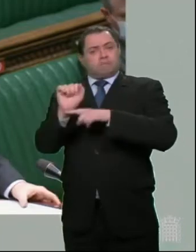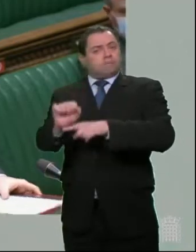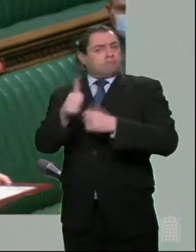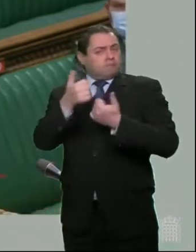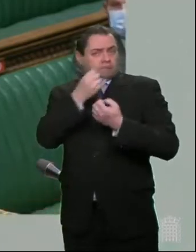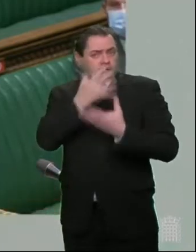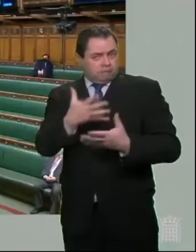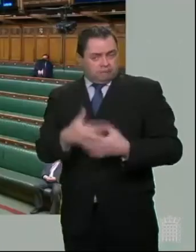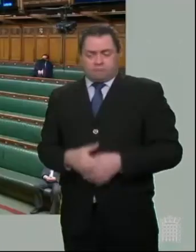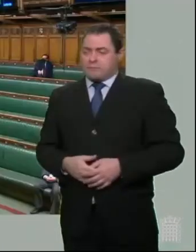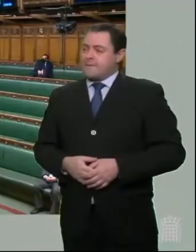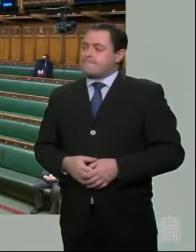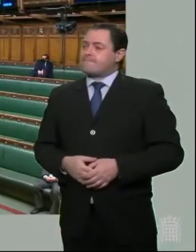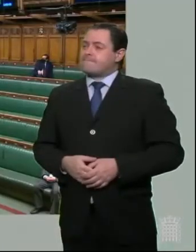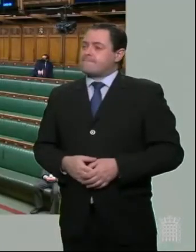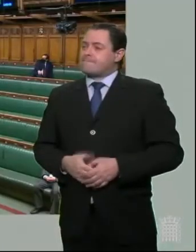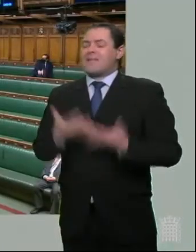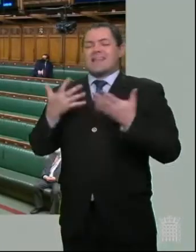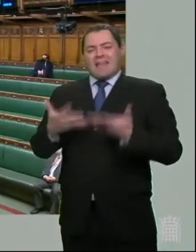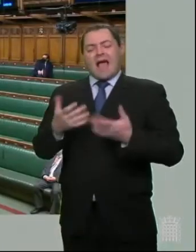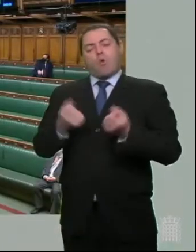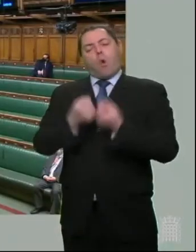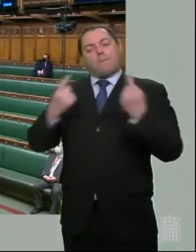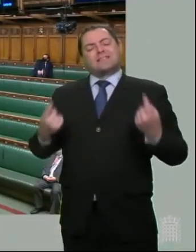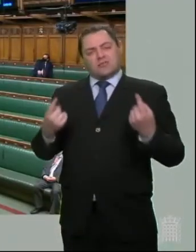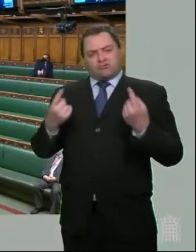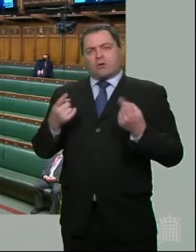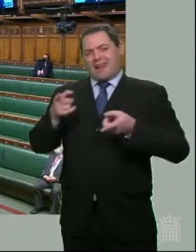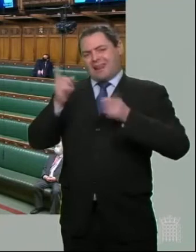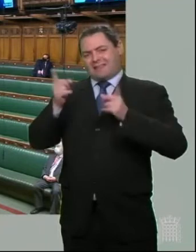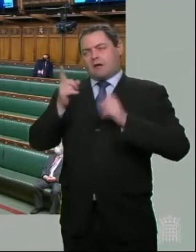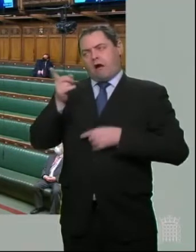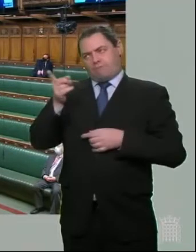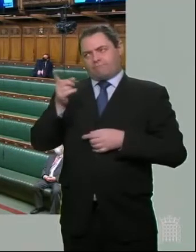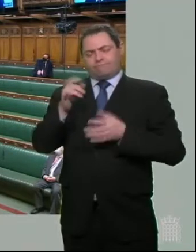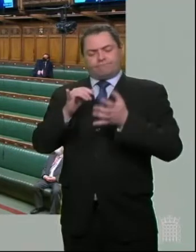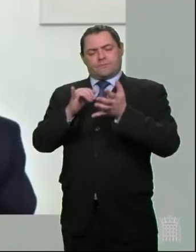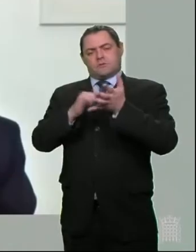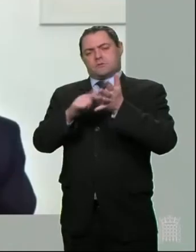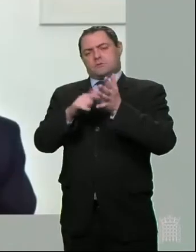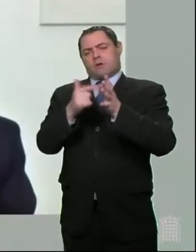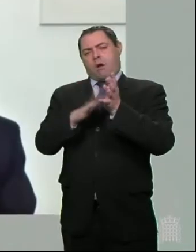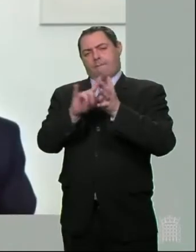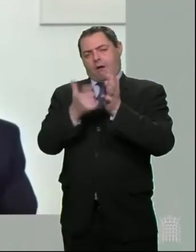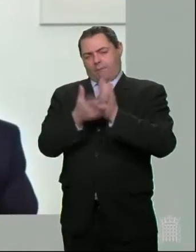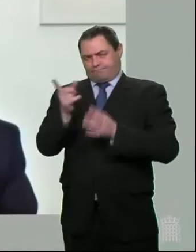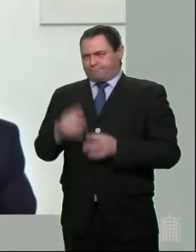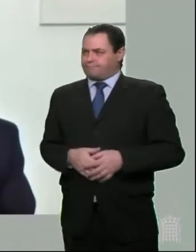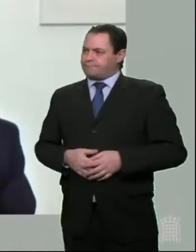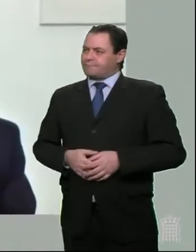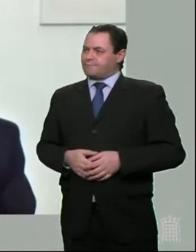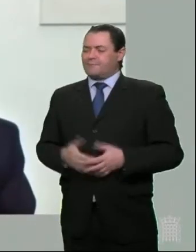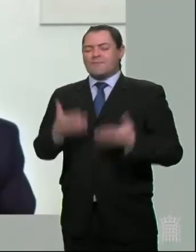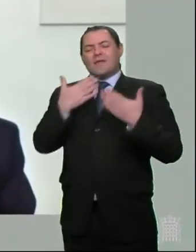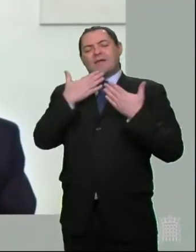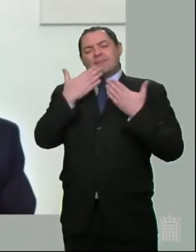Rainham. So we head over to a virtual leader of the opposition, Right Honourable Keir Starmer. Keir Starmer. Thank you, Mr. Speaker.